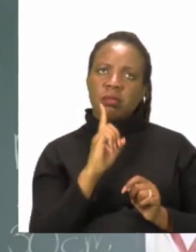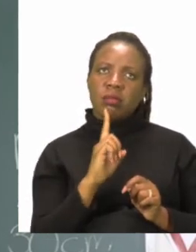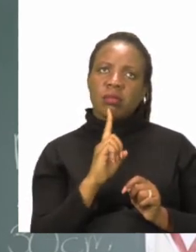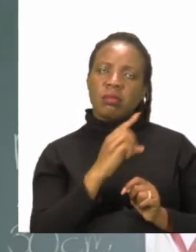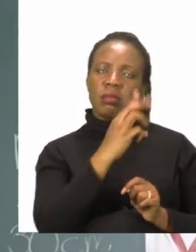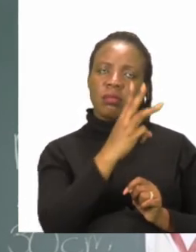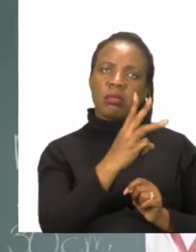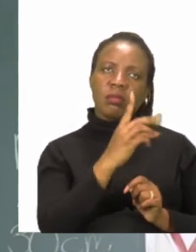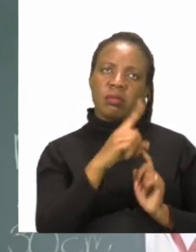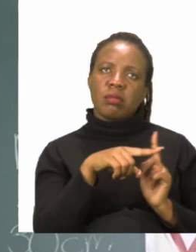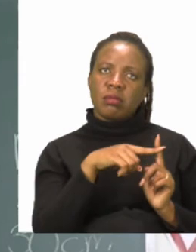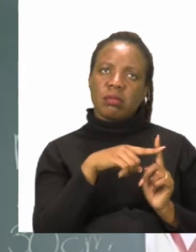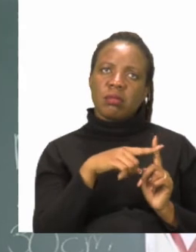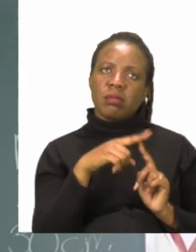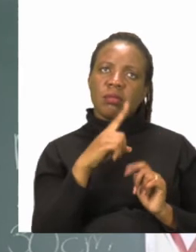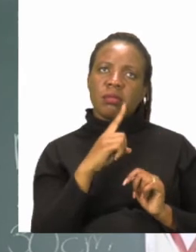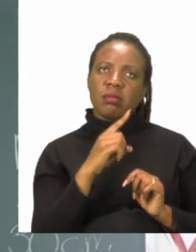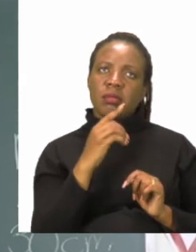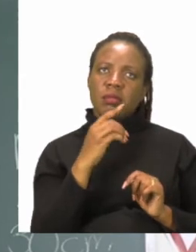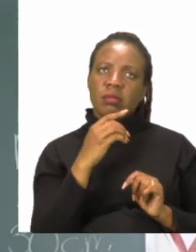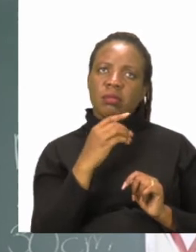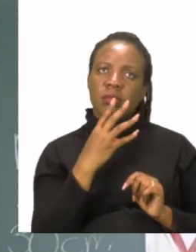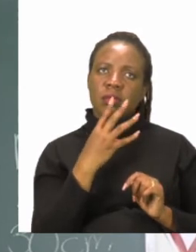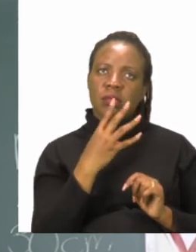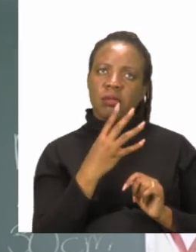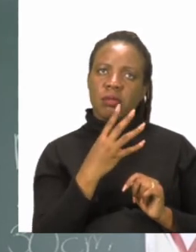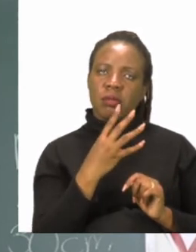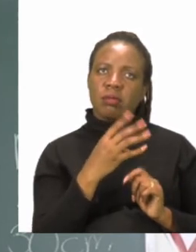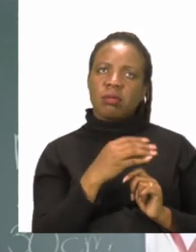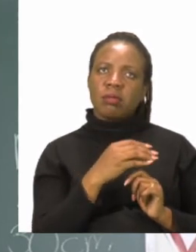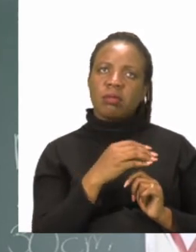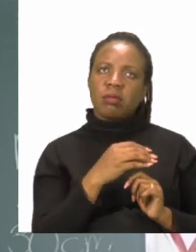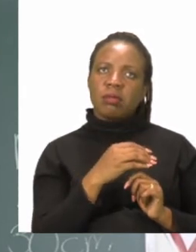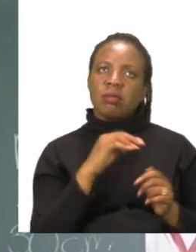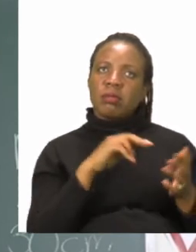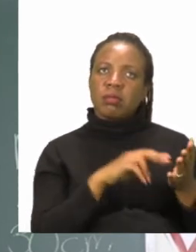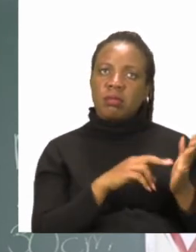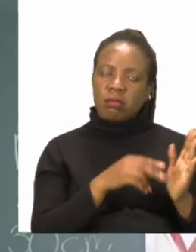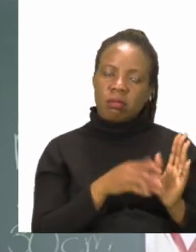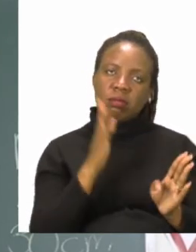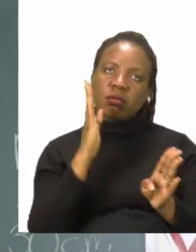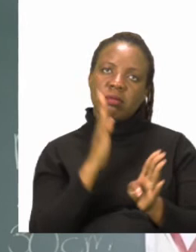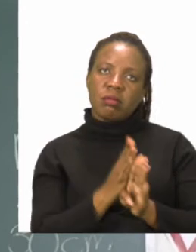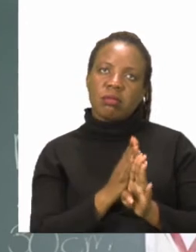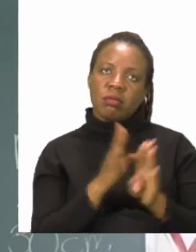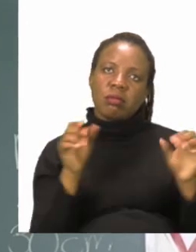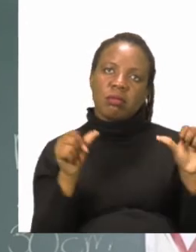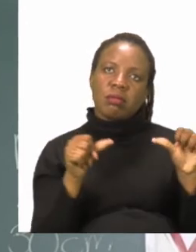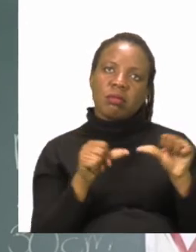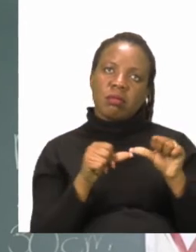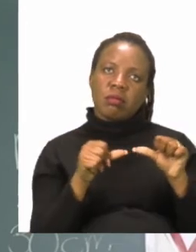and 3 plus 1 is 4. So that means that these